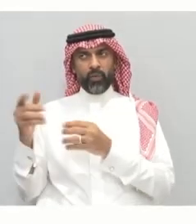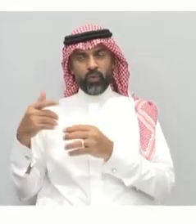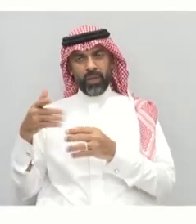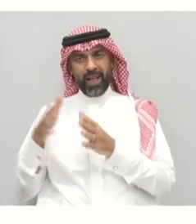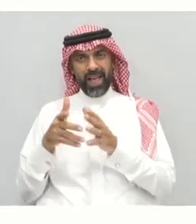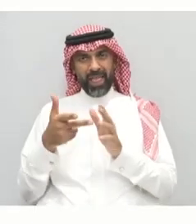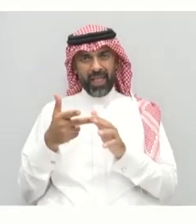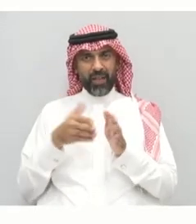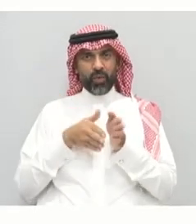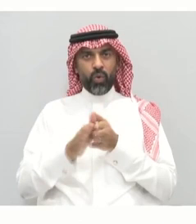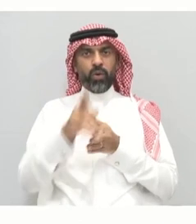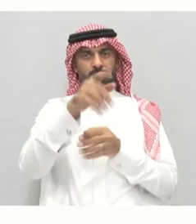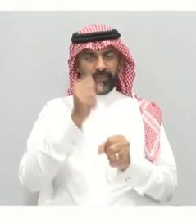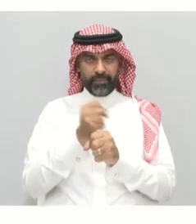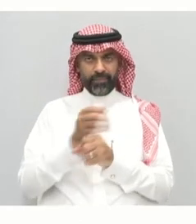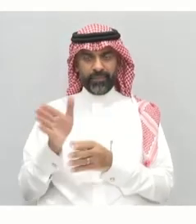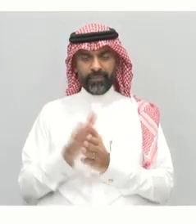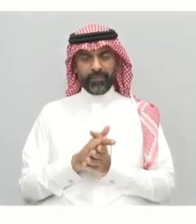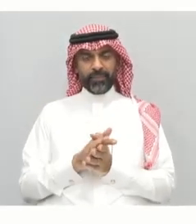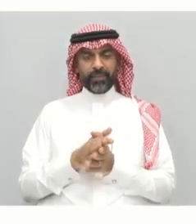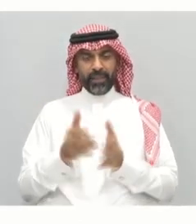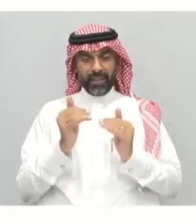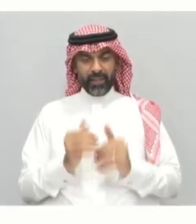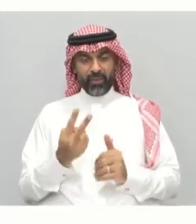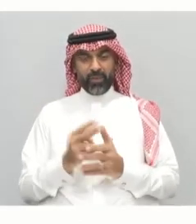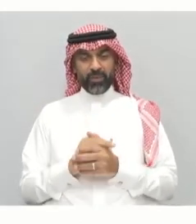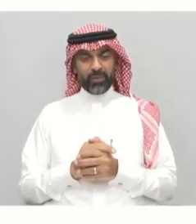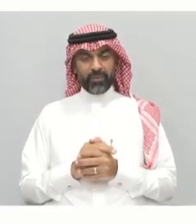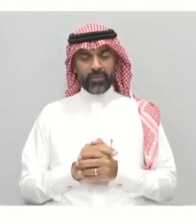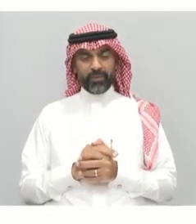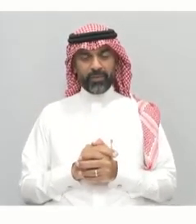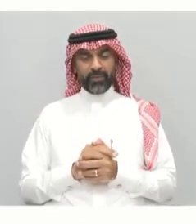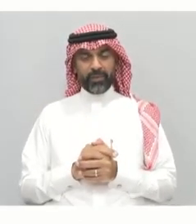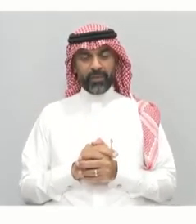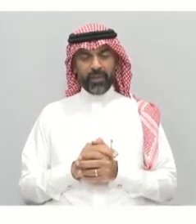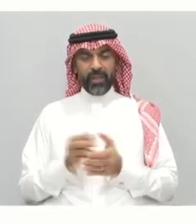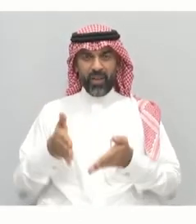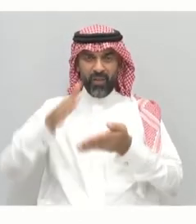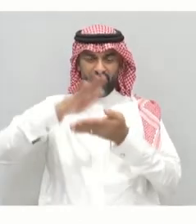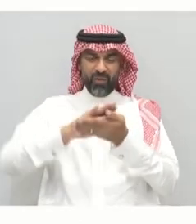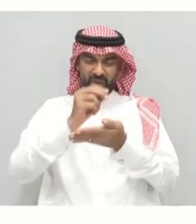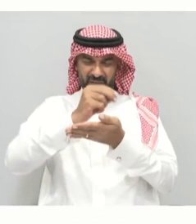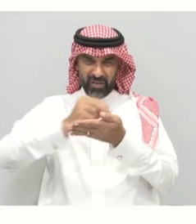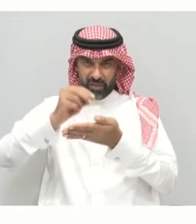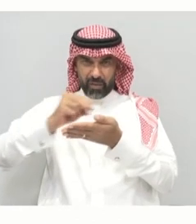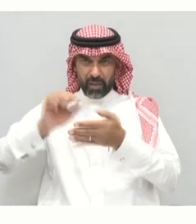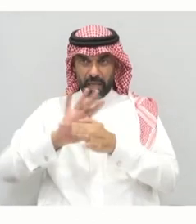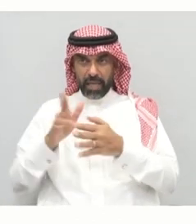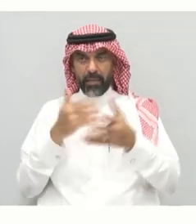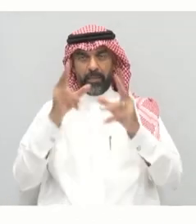Okay, do it. Number two, trace and copy. Here we have stop, wait, and go,